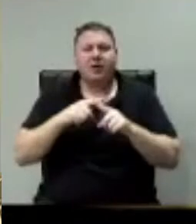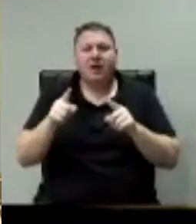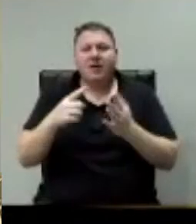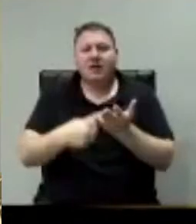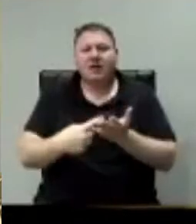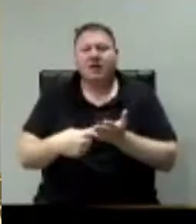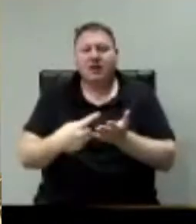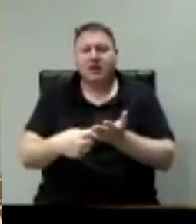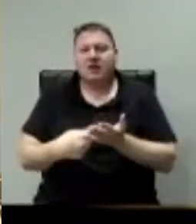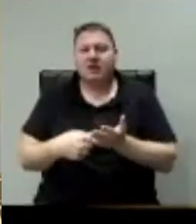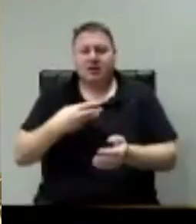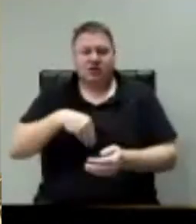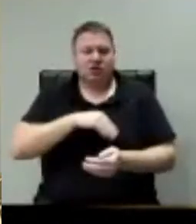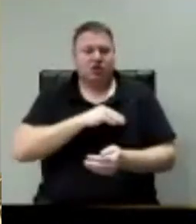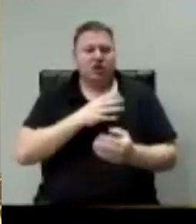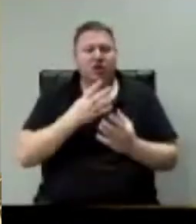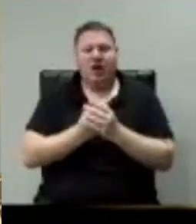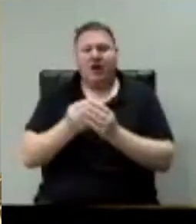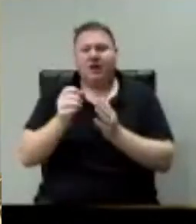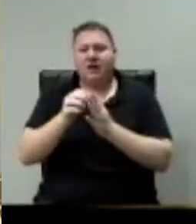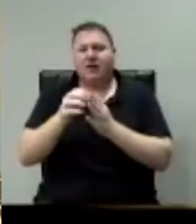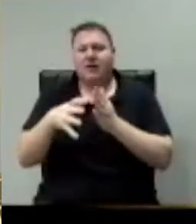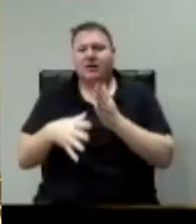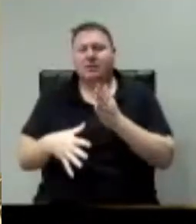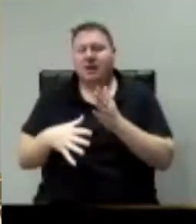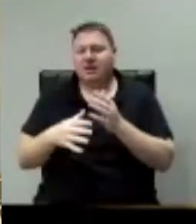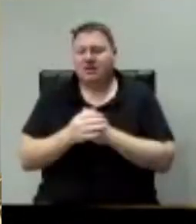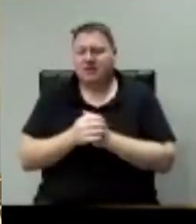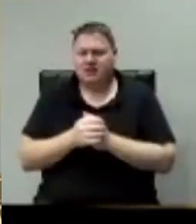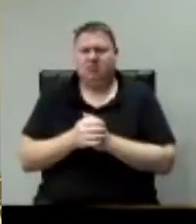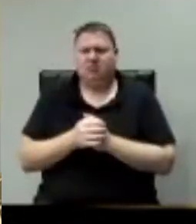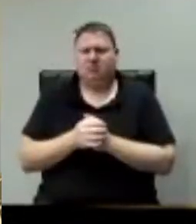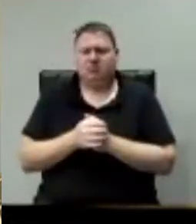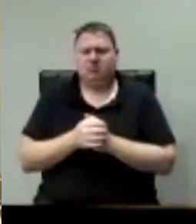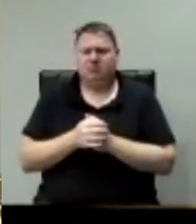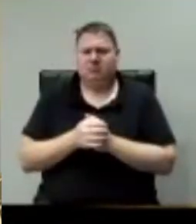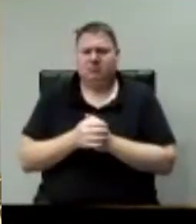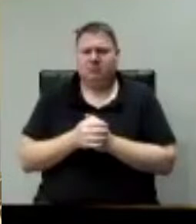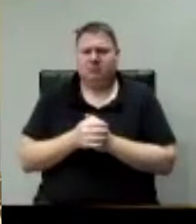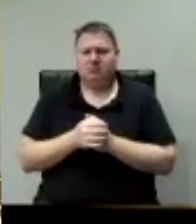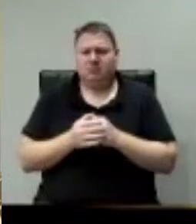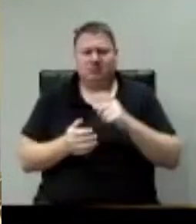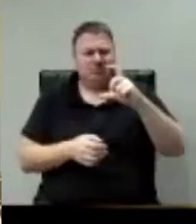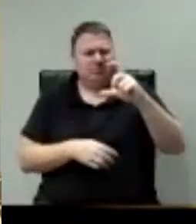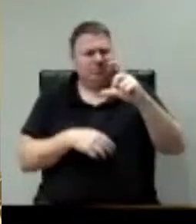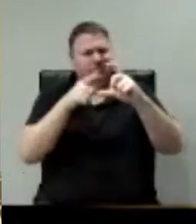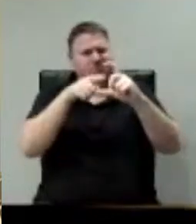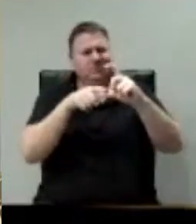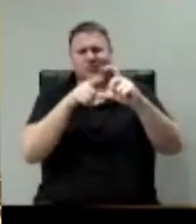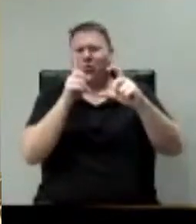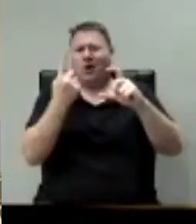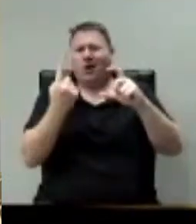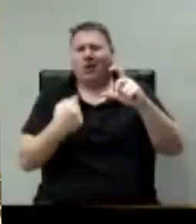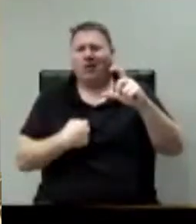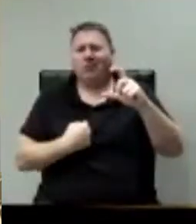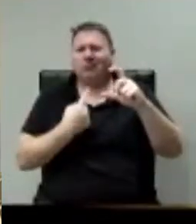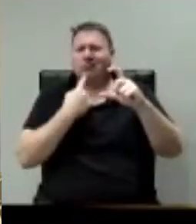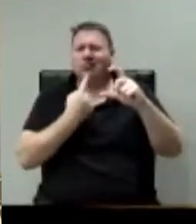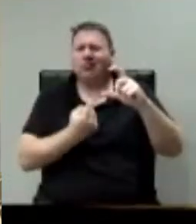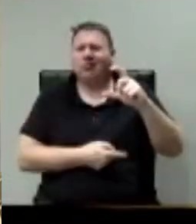discussion on gender and disabilities, it was one measly paragraph that said that,